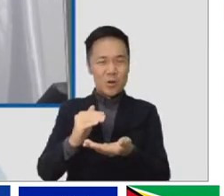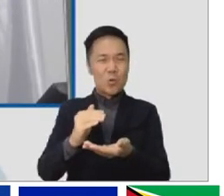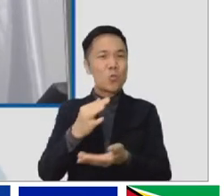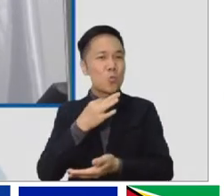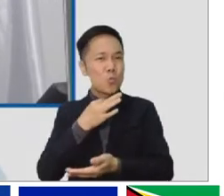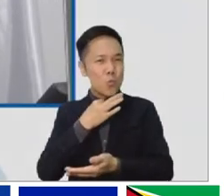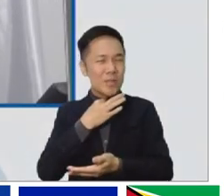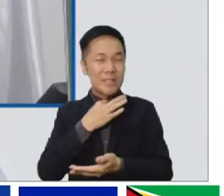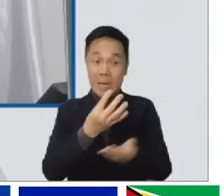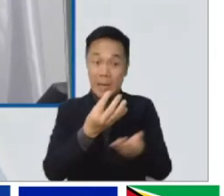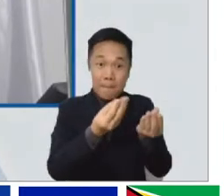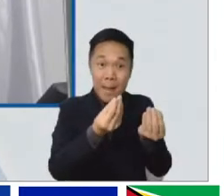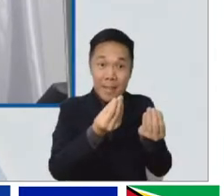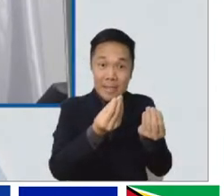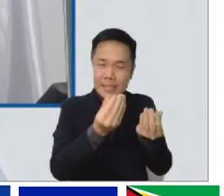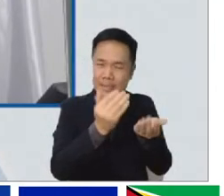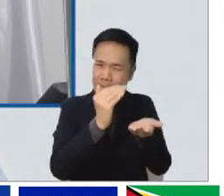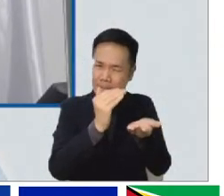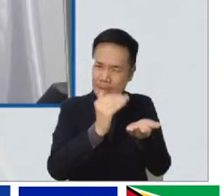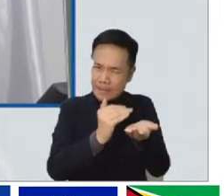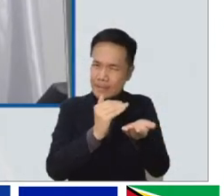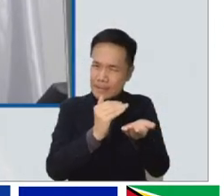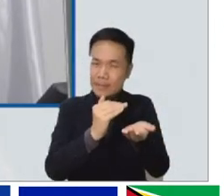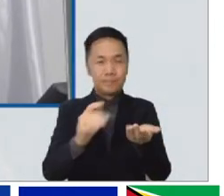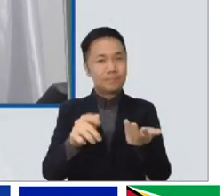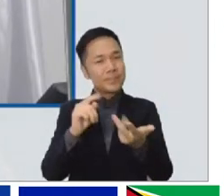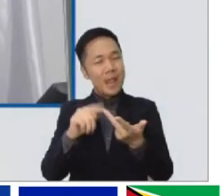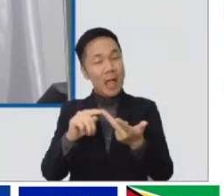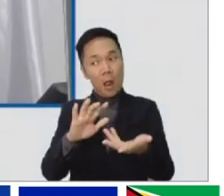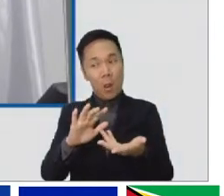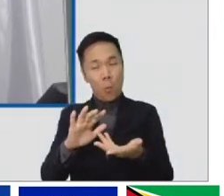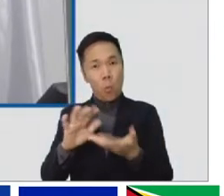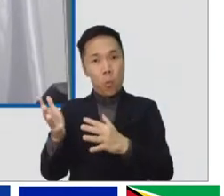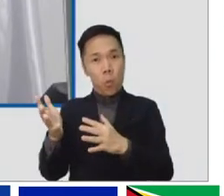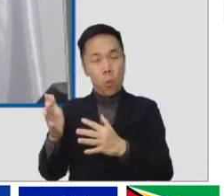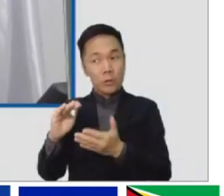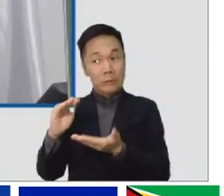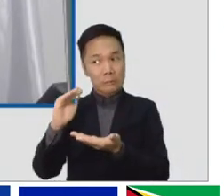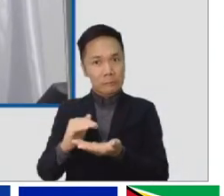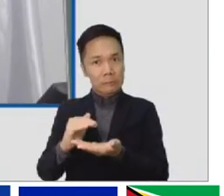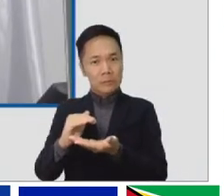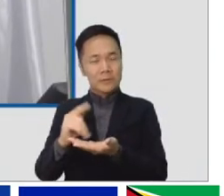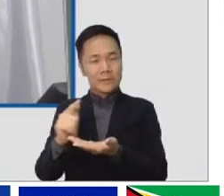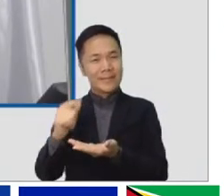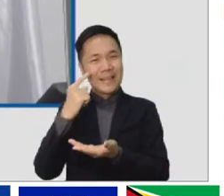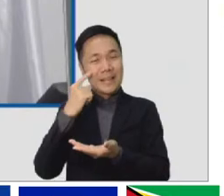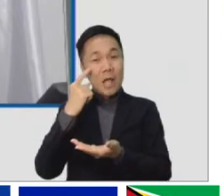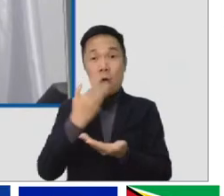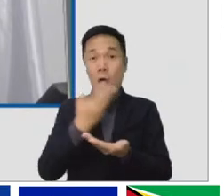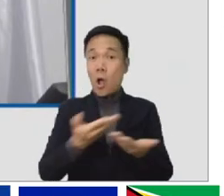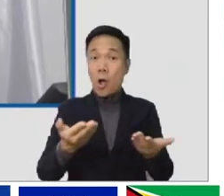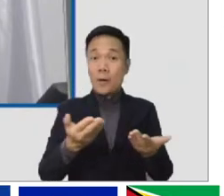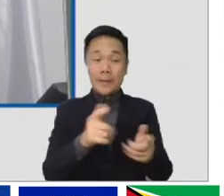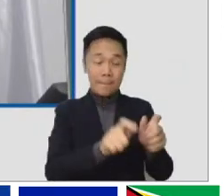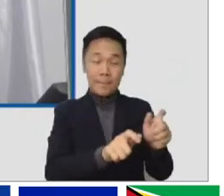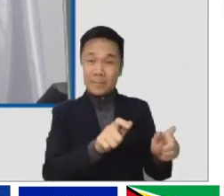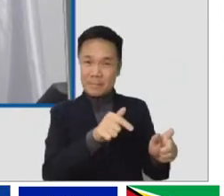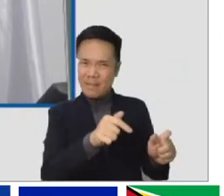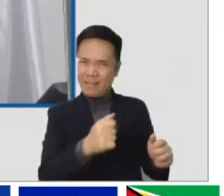by disasters, and also ensuring the most valuable asset, our people's life. The